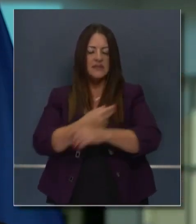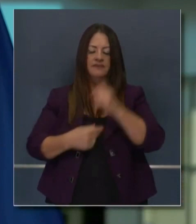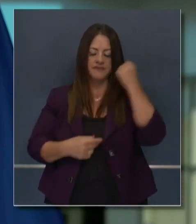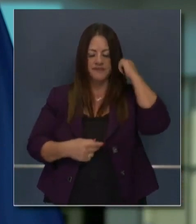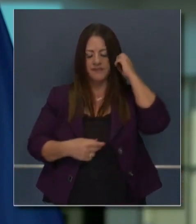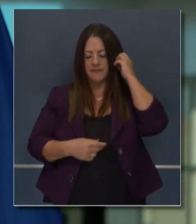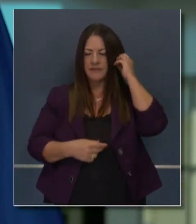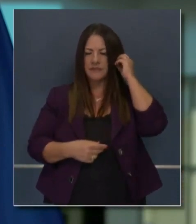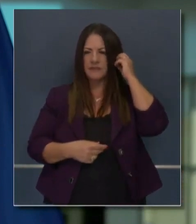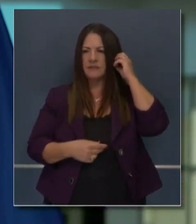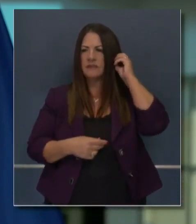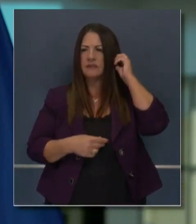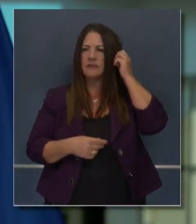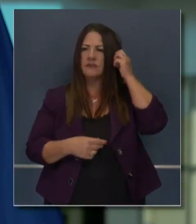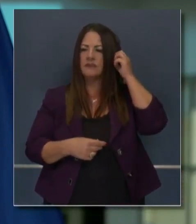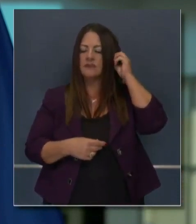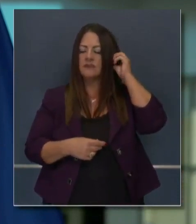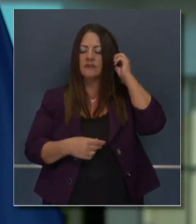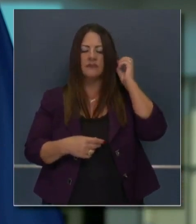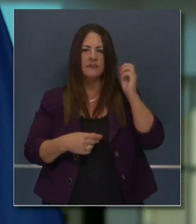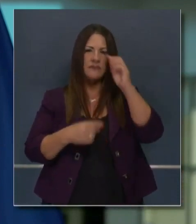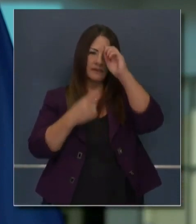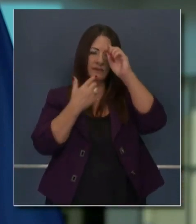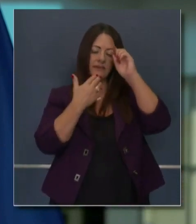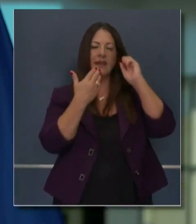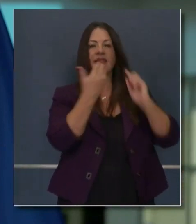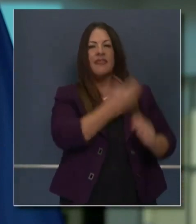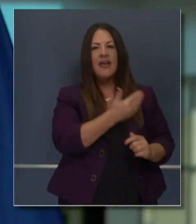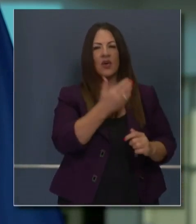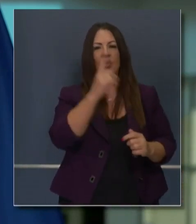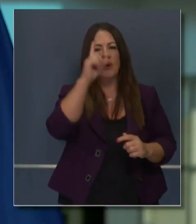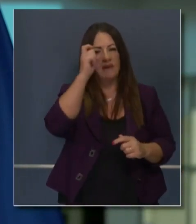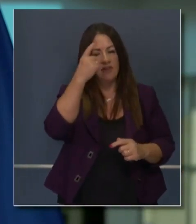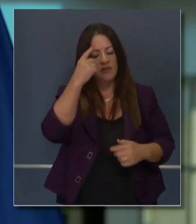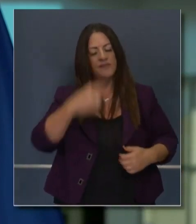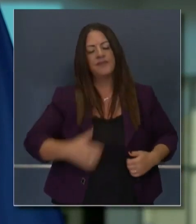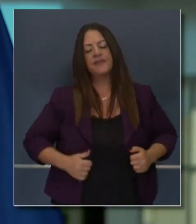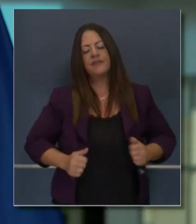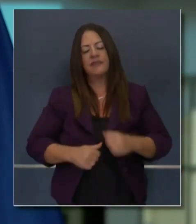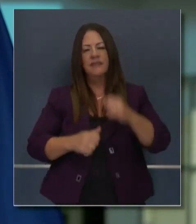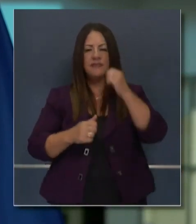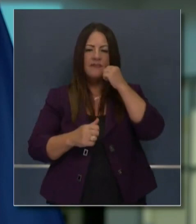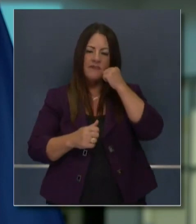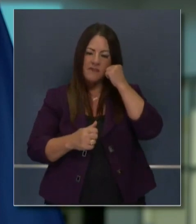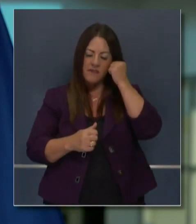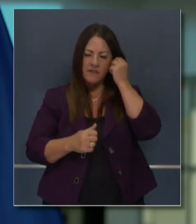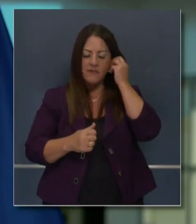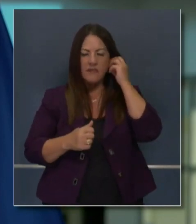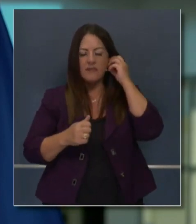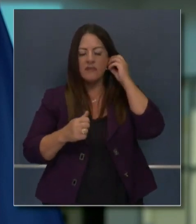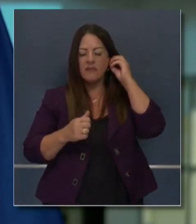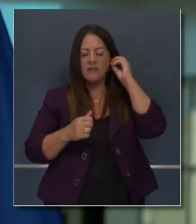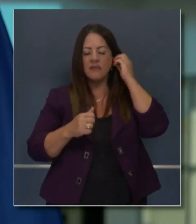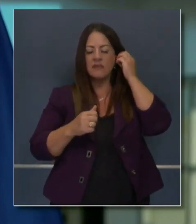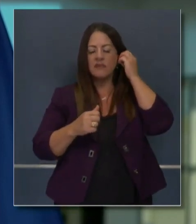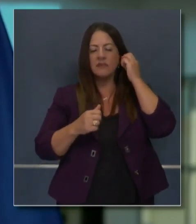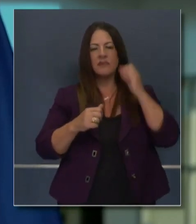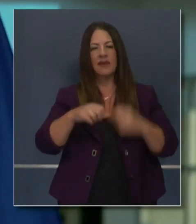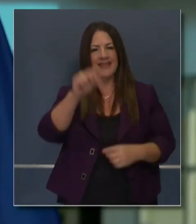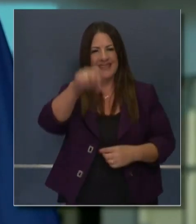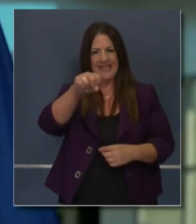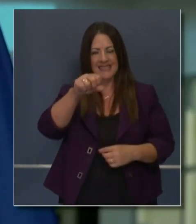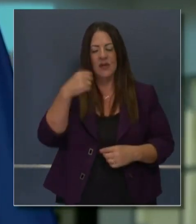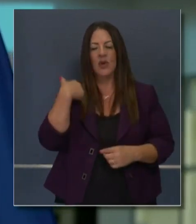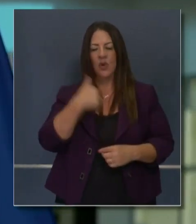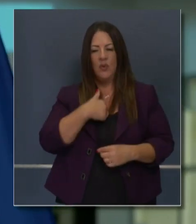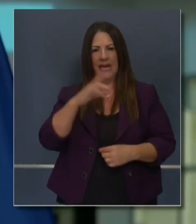Thank you, Governor. And Sophia, thank you for the question. We certainly have put together a group of individuals who has a long